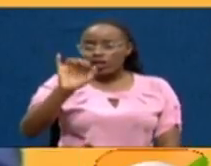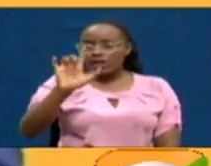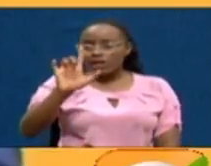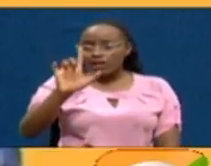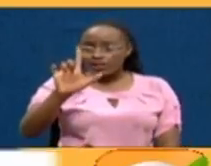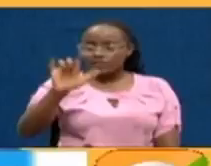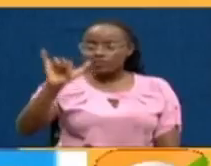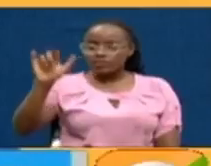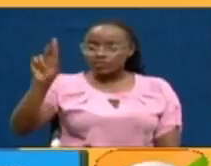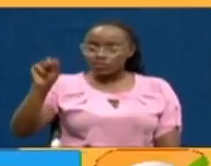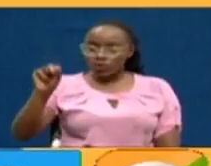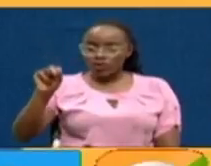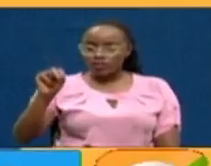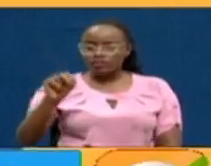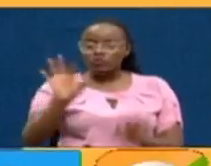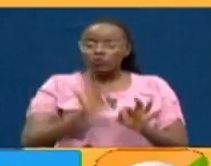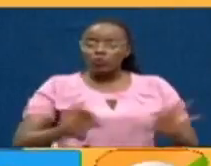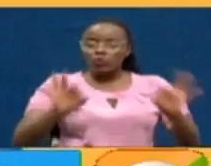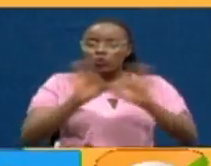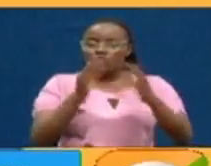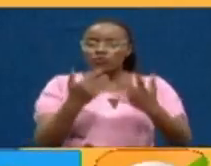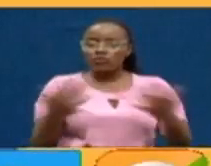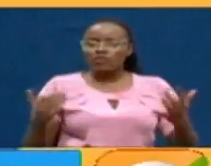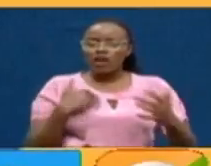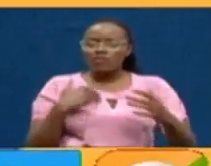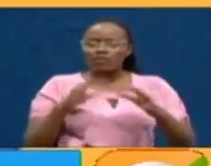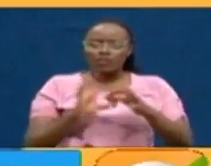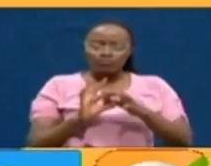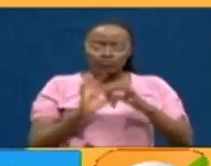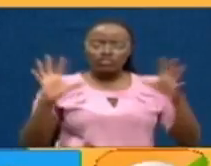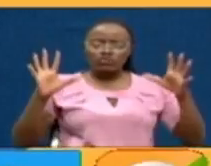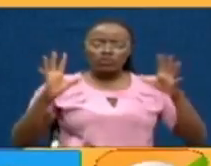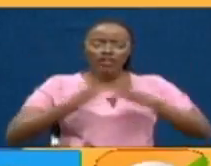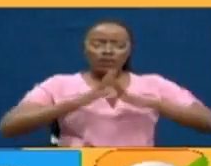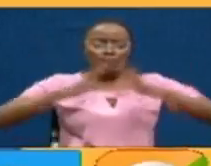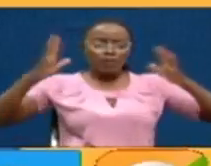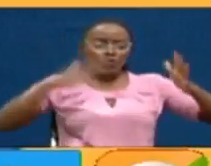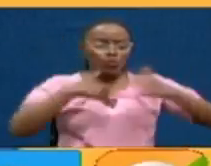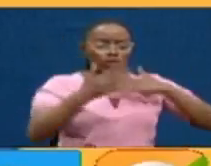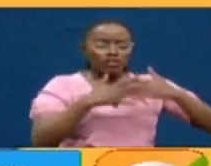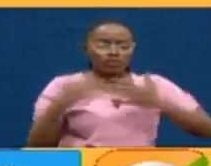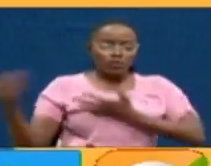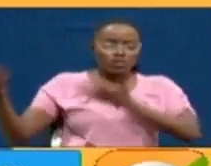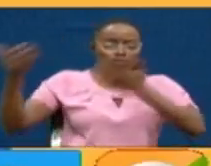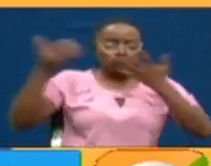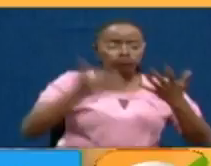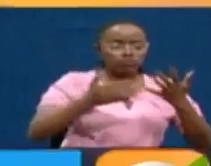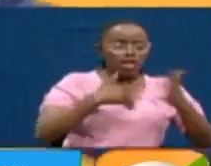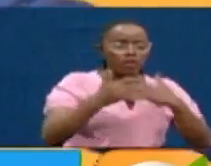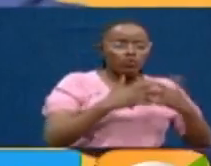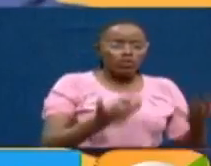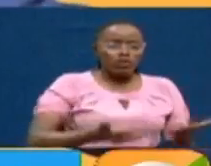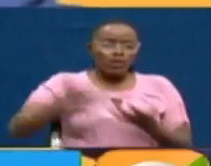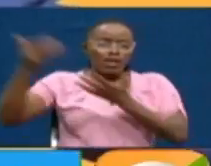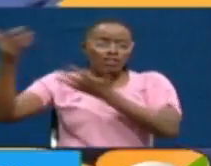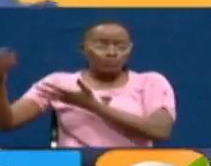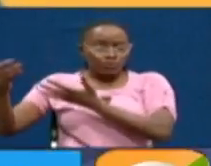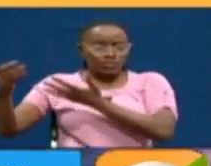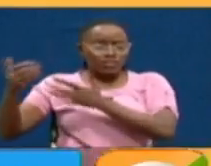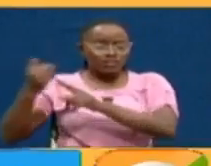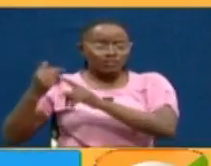cash shillings worth of goods. You can see there's a huge disconnect between what you're importing and what you're exporting. Now, coming back to what you're